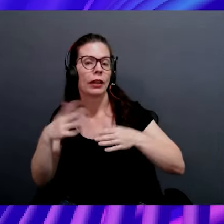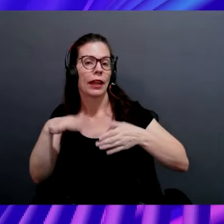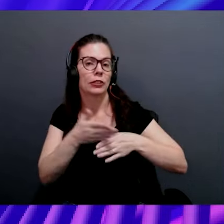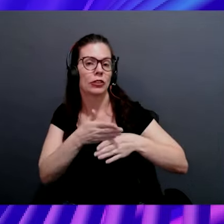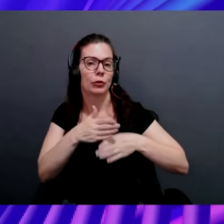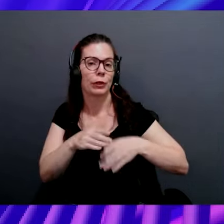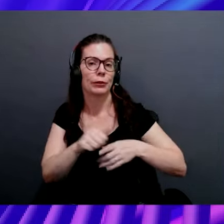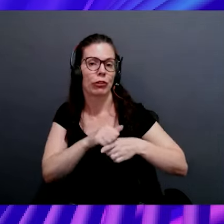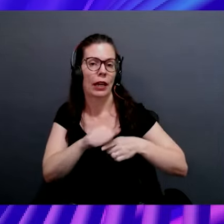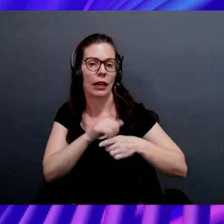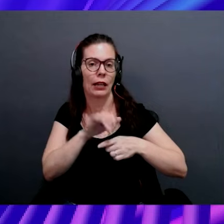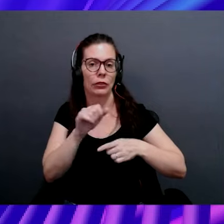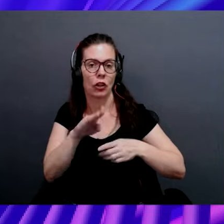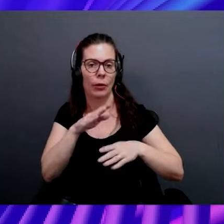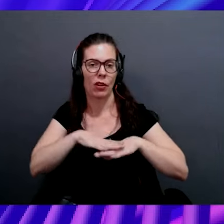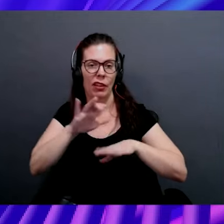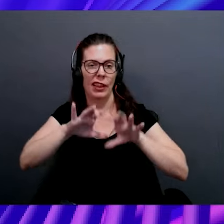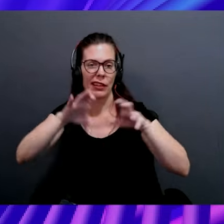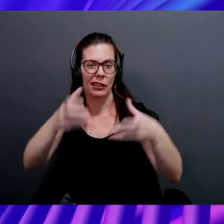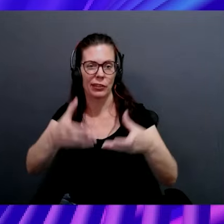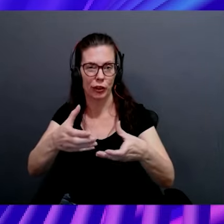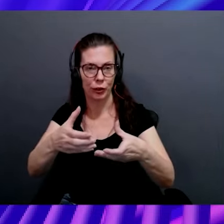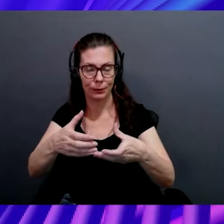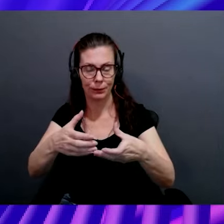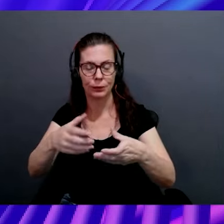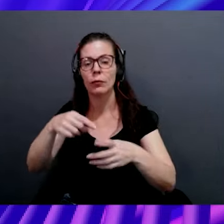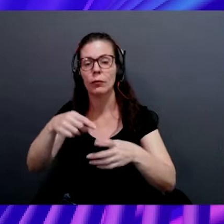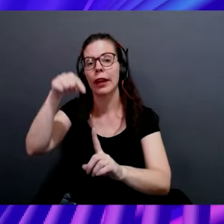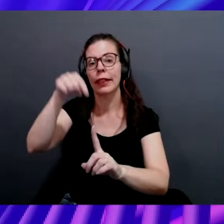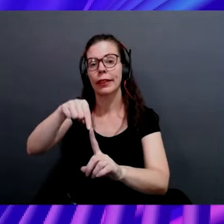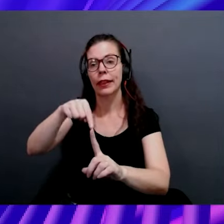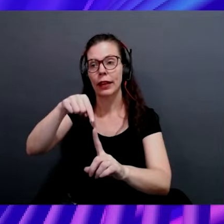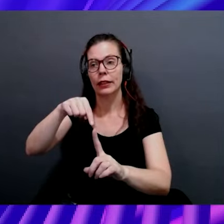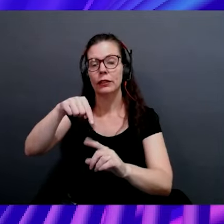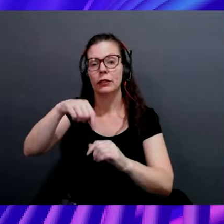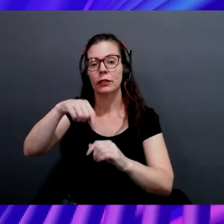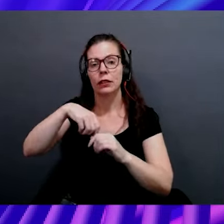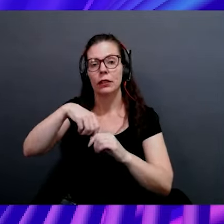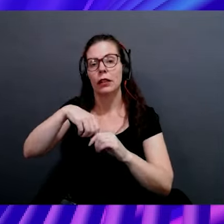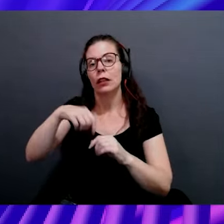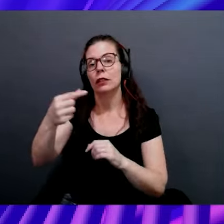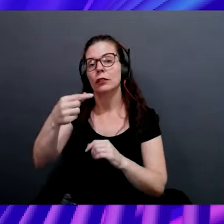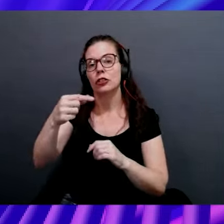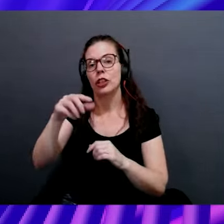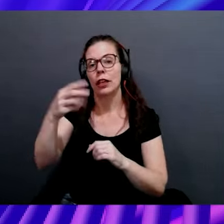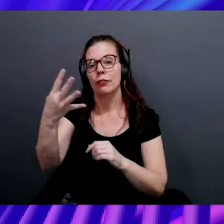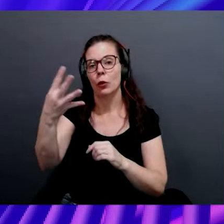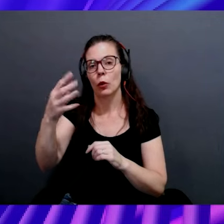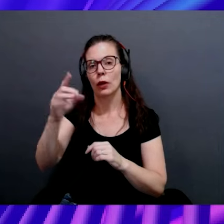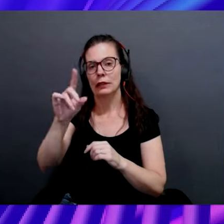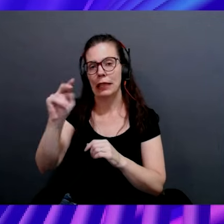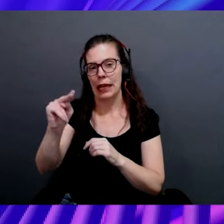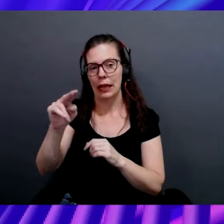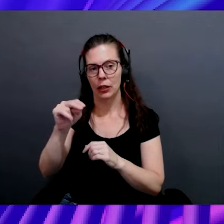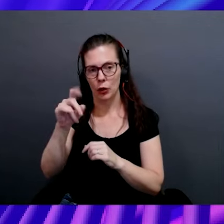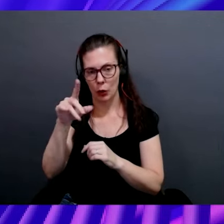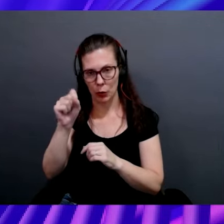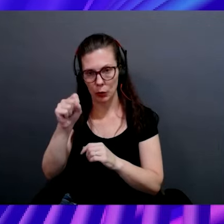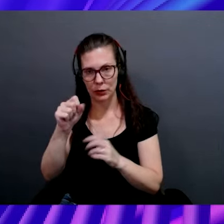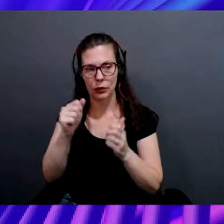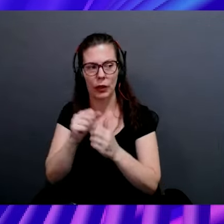job on this cluster. These happen to be G4 DN nodes with